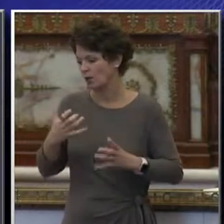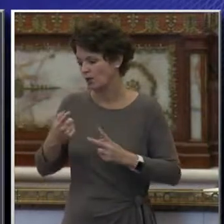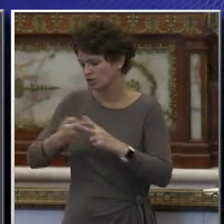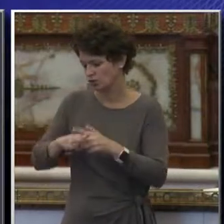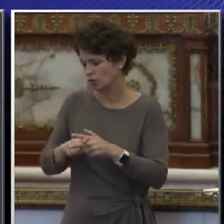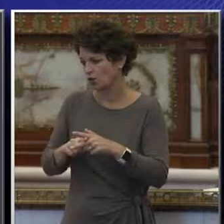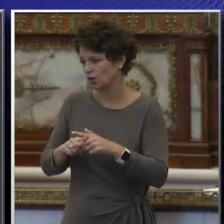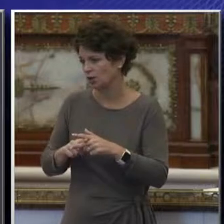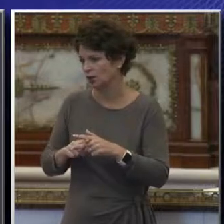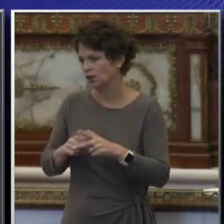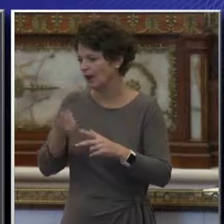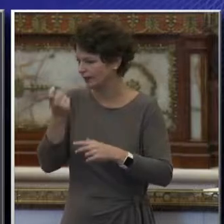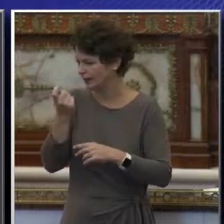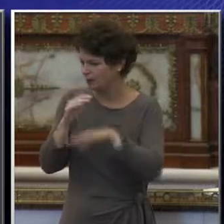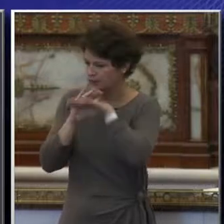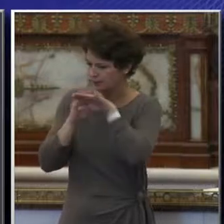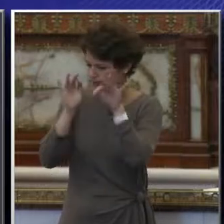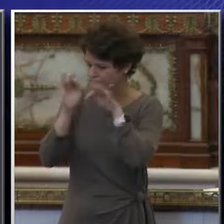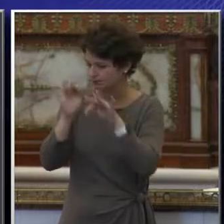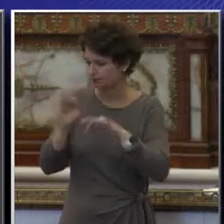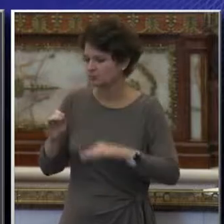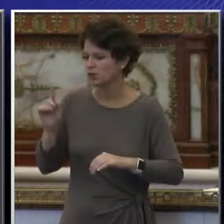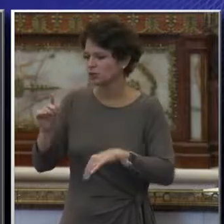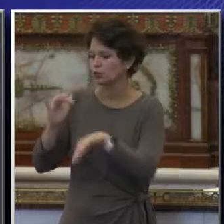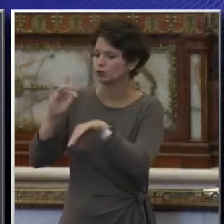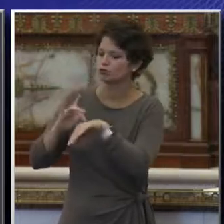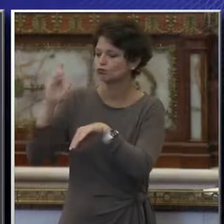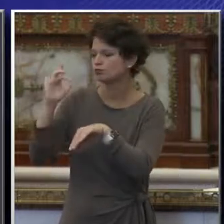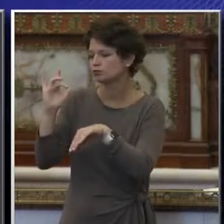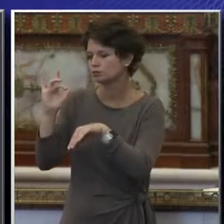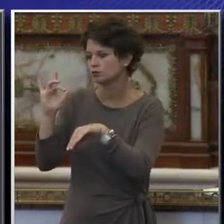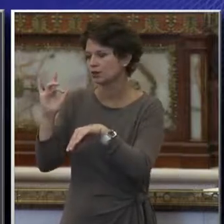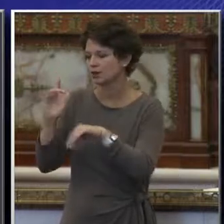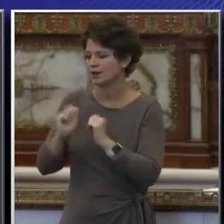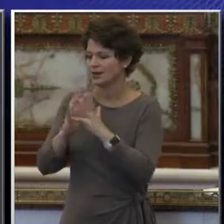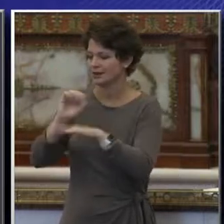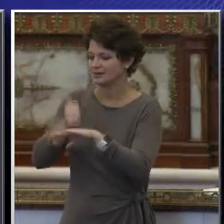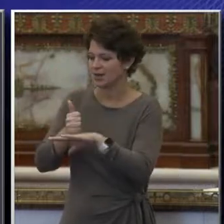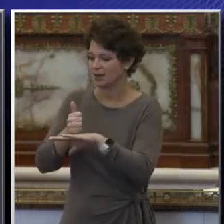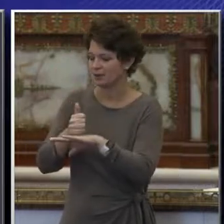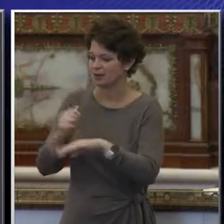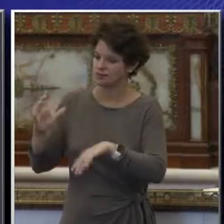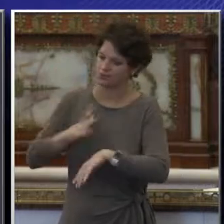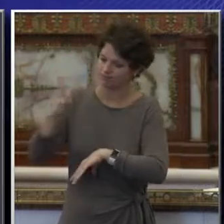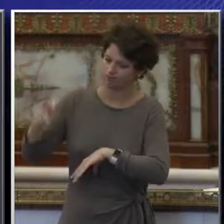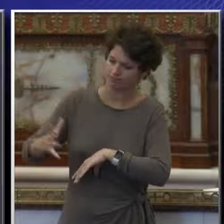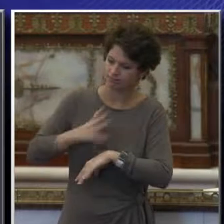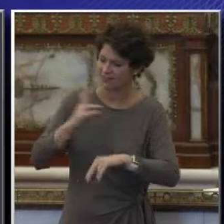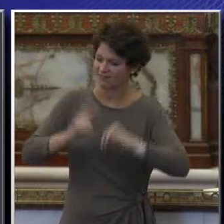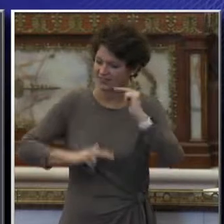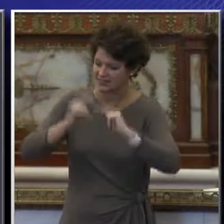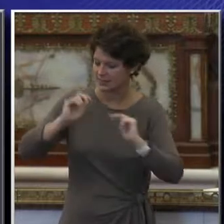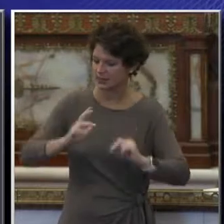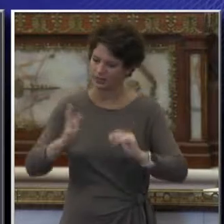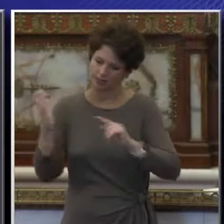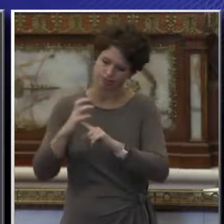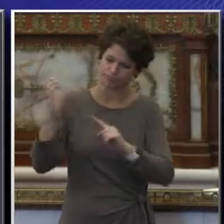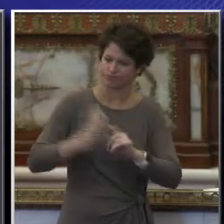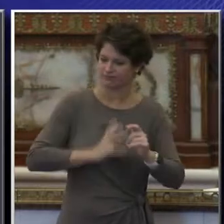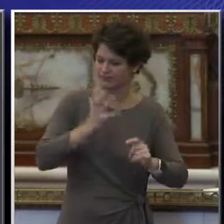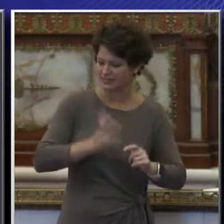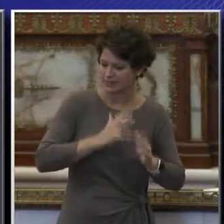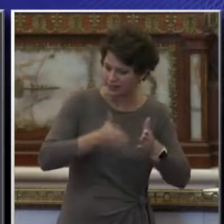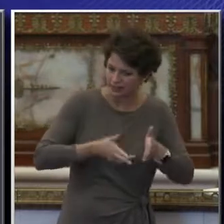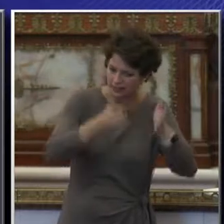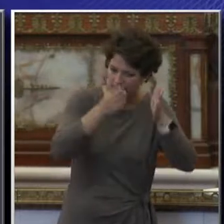with a little bit is you kind of hinted at like establishing a state-of-the-art facility. There's been allusions to, you know,